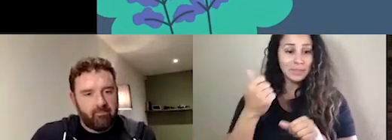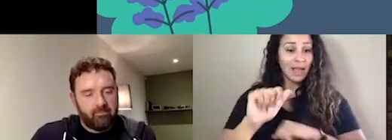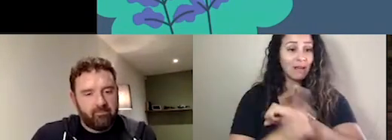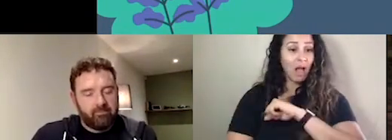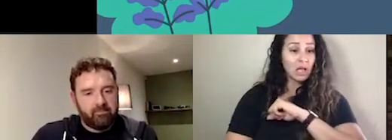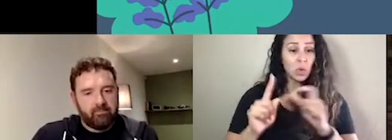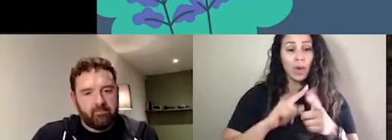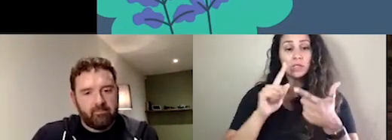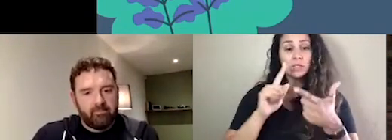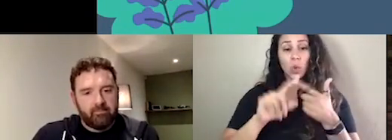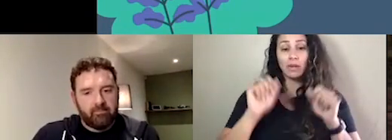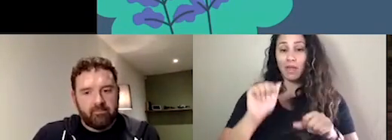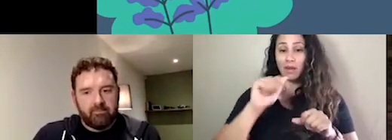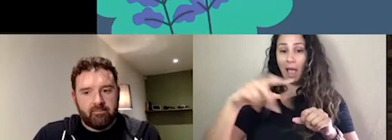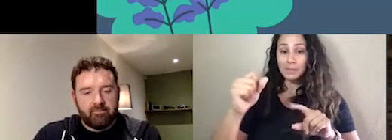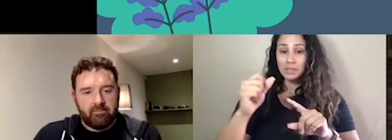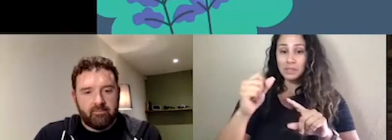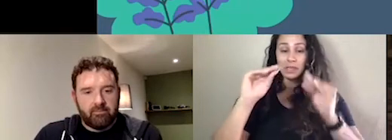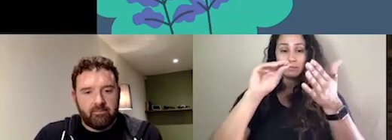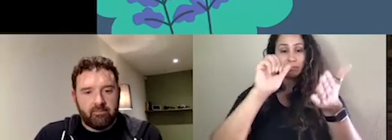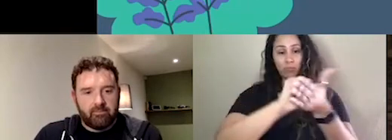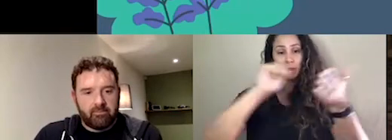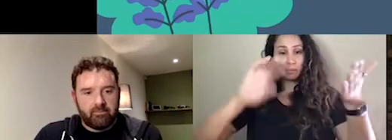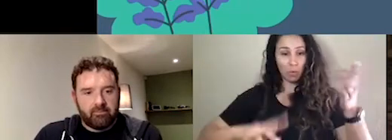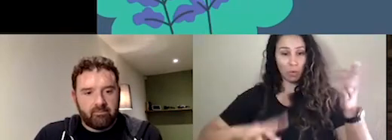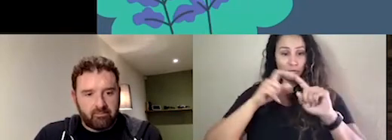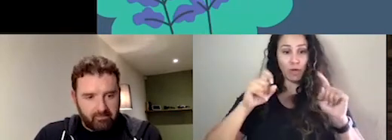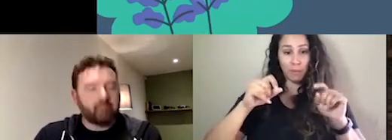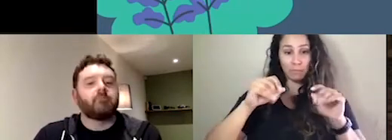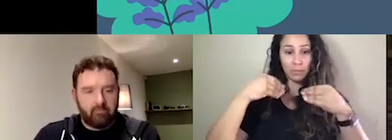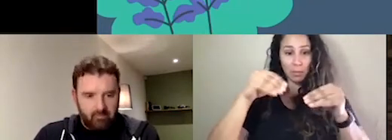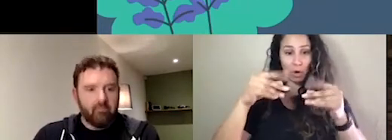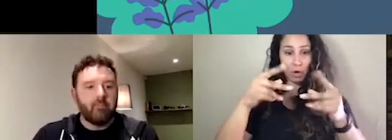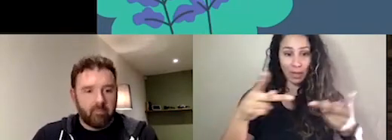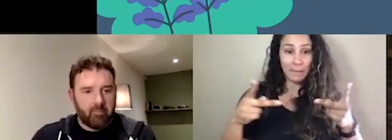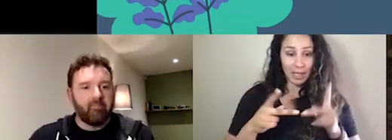you know, can apps get delisted or removed from the marketplace?